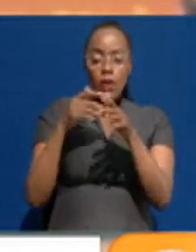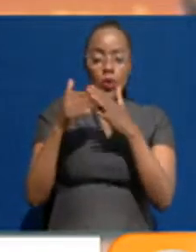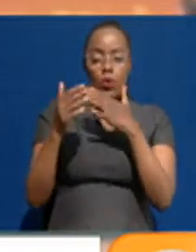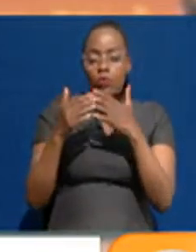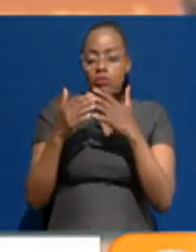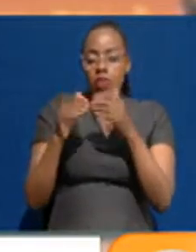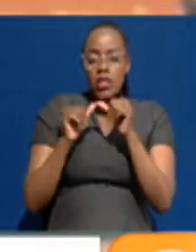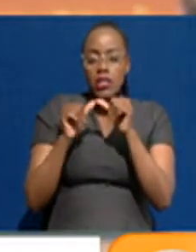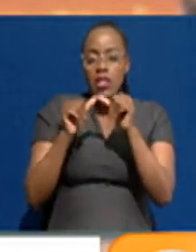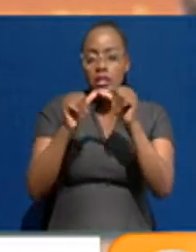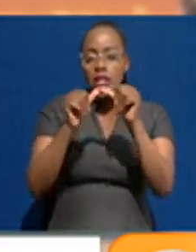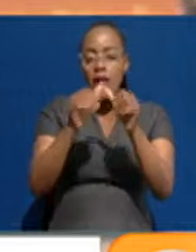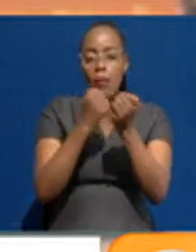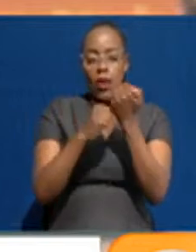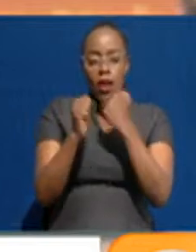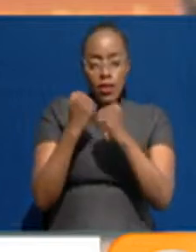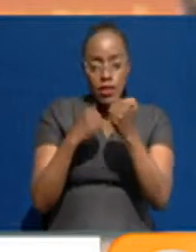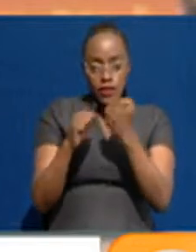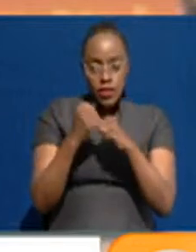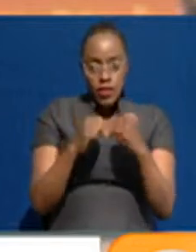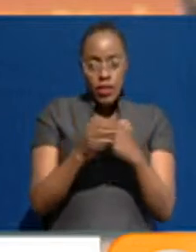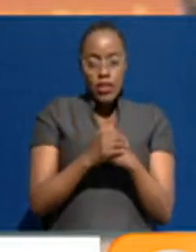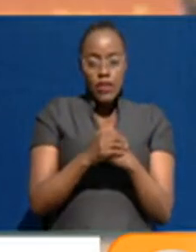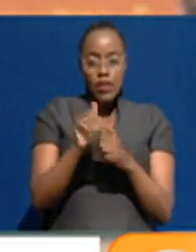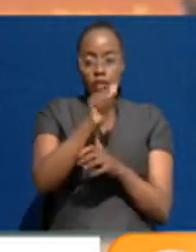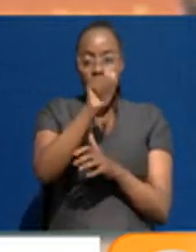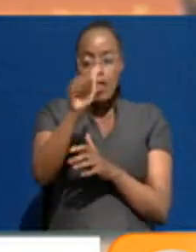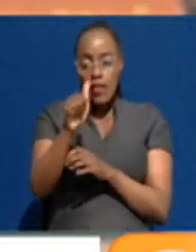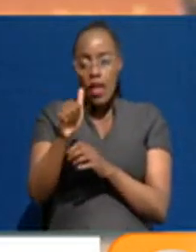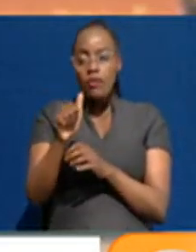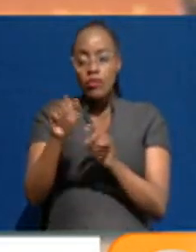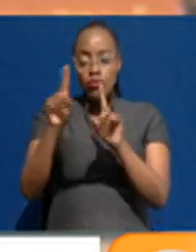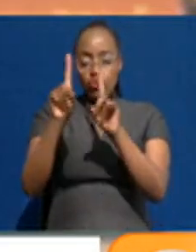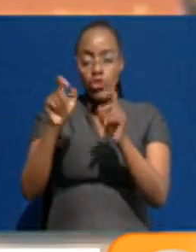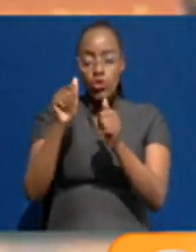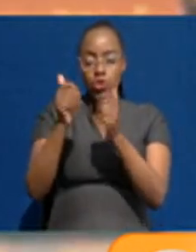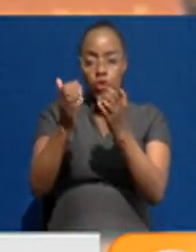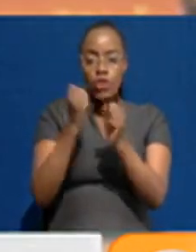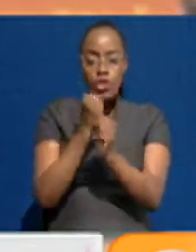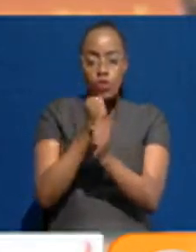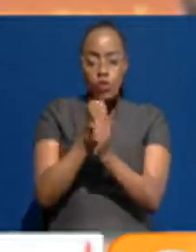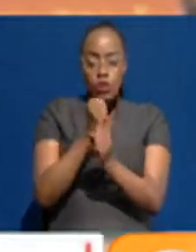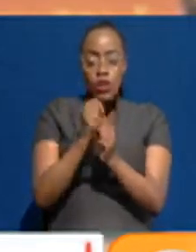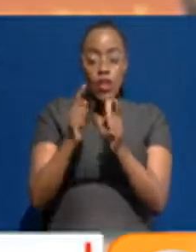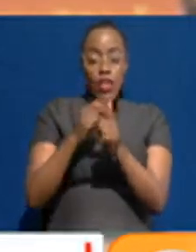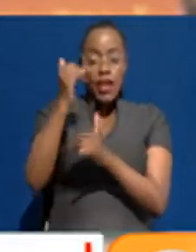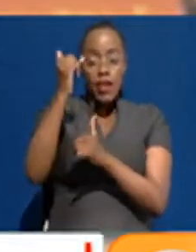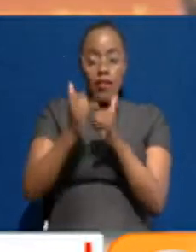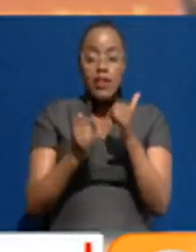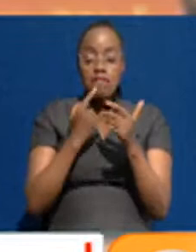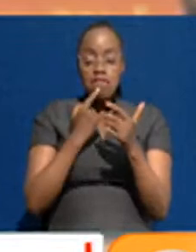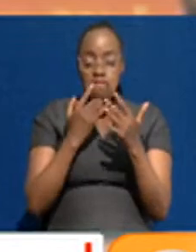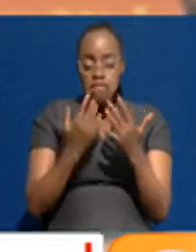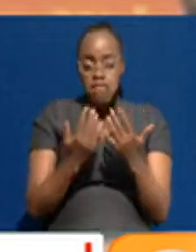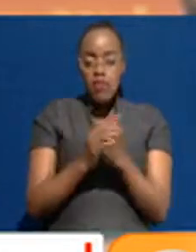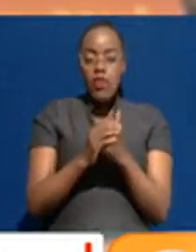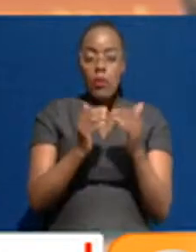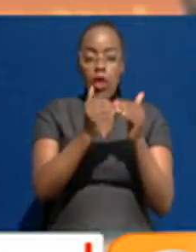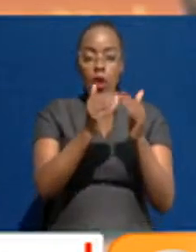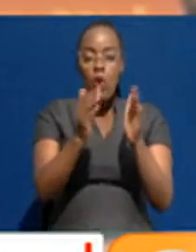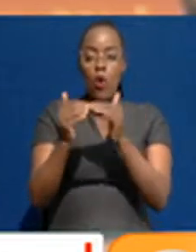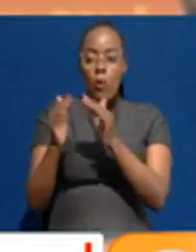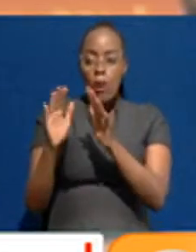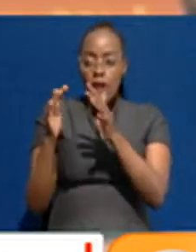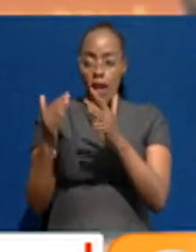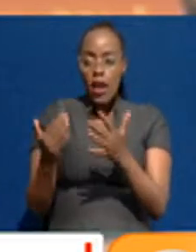sustainable activities. That's another pressure point. And finally, I'd say, you know, we opened, in